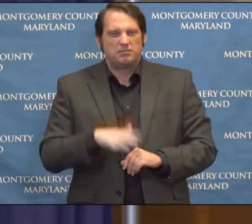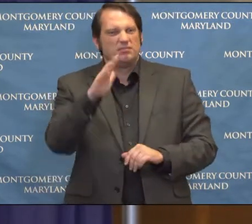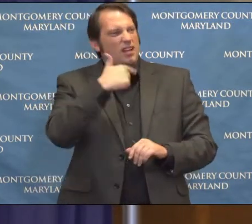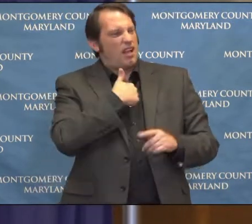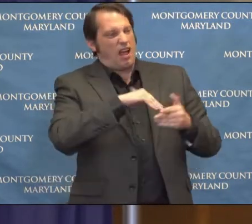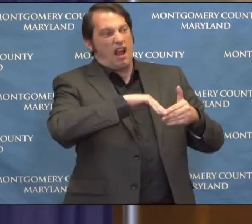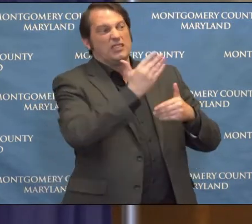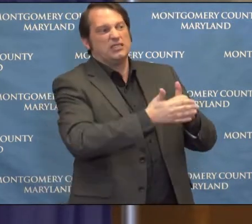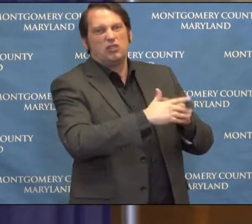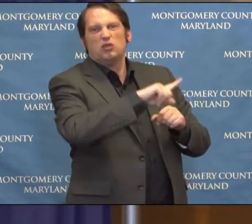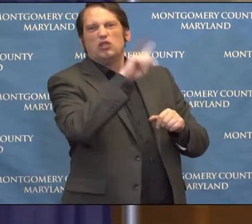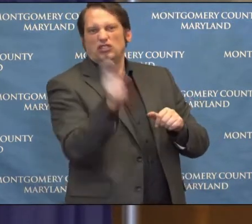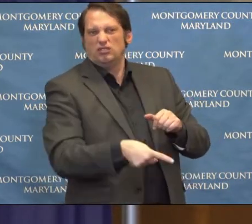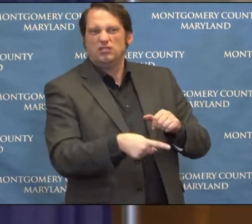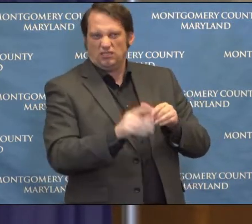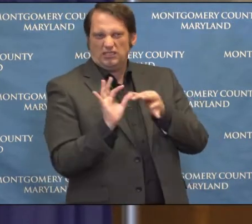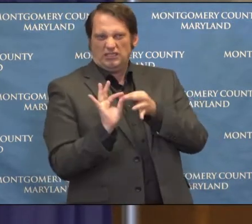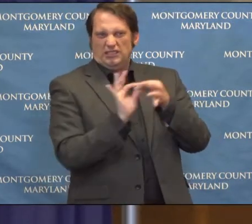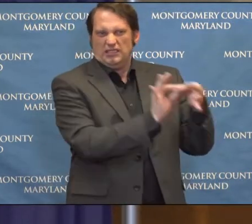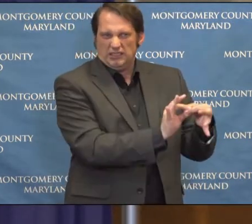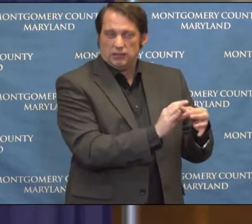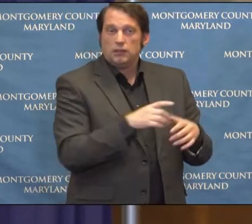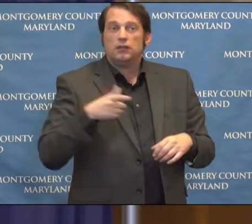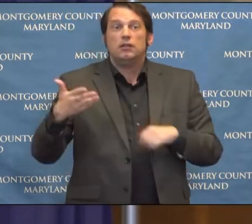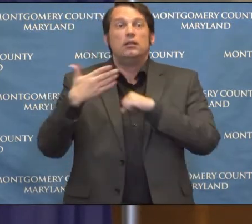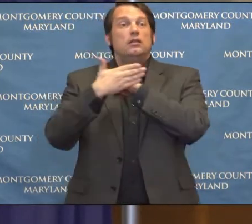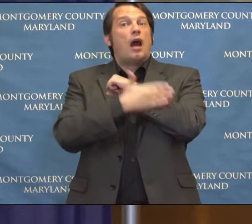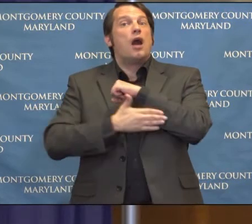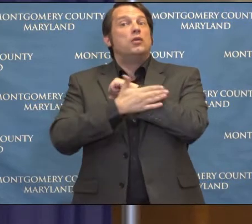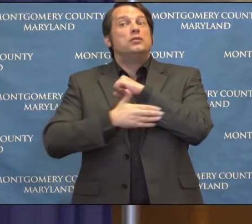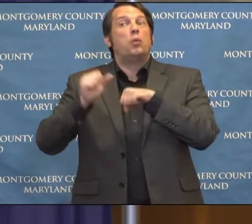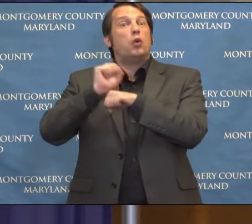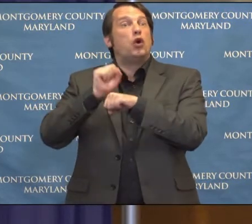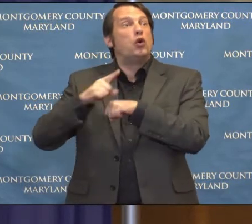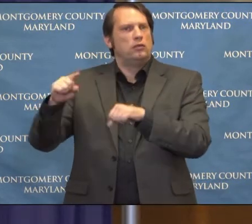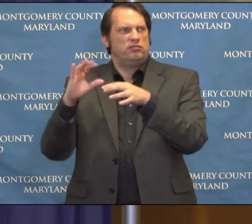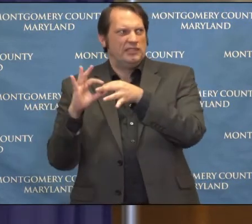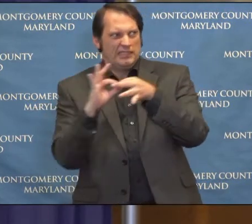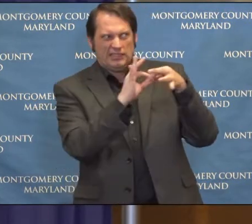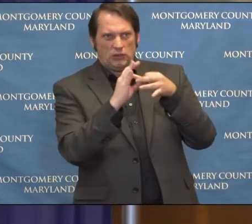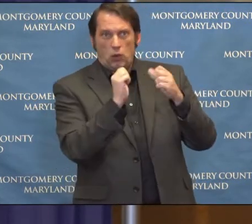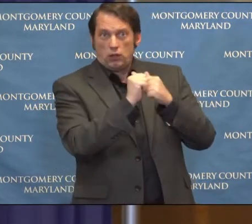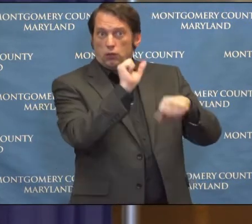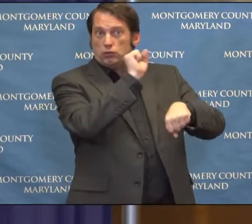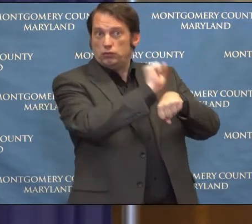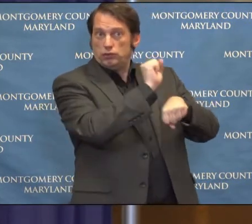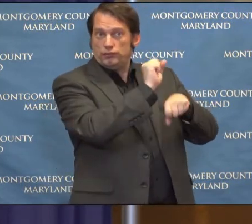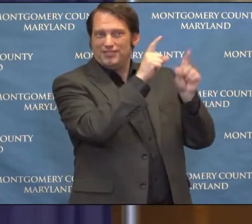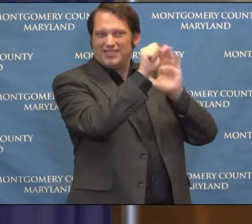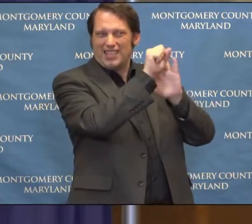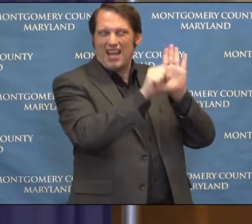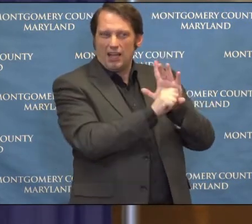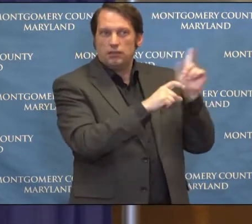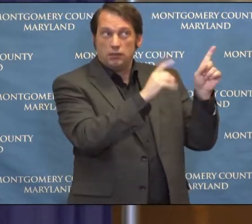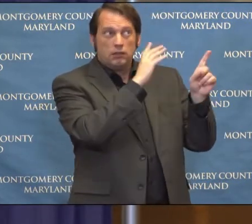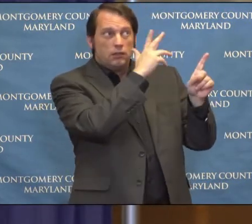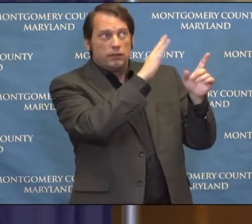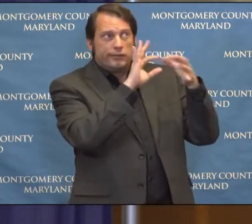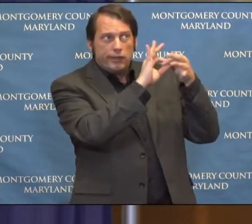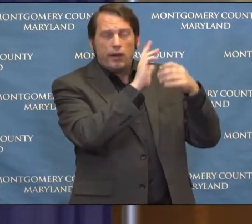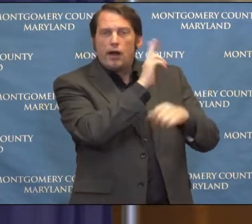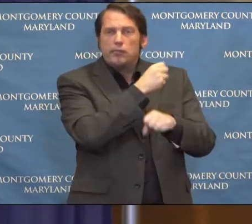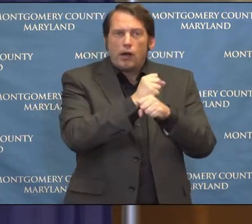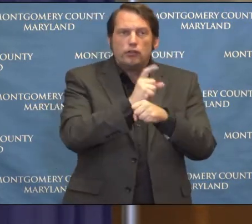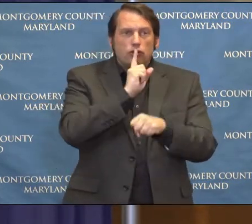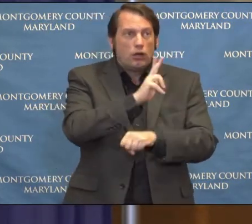working with the state, obviously with the hospitals, to make sure that we're ready? Yes. So we have had a series